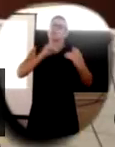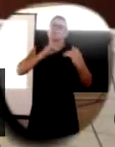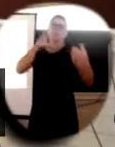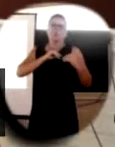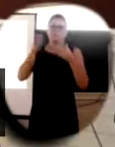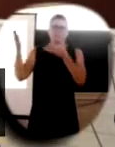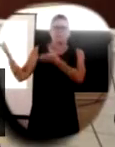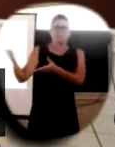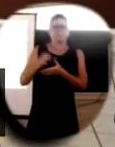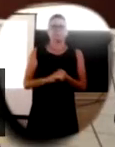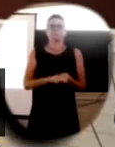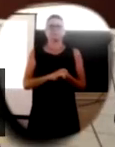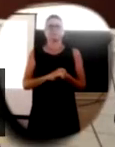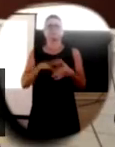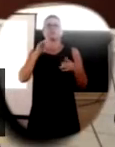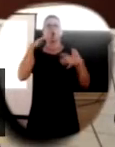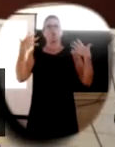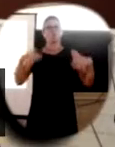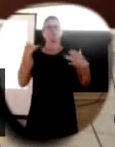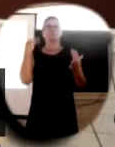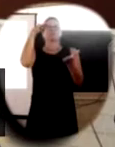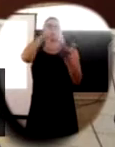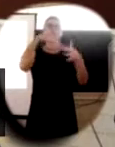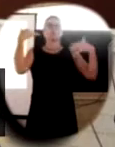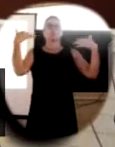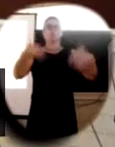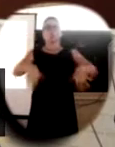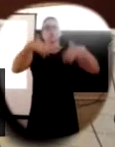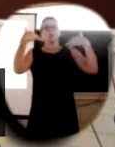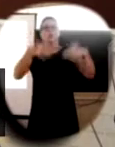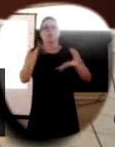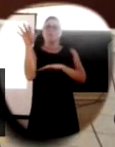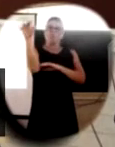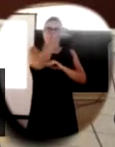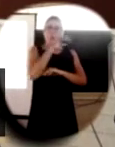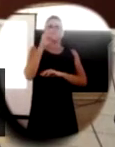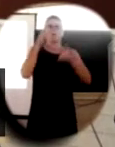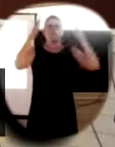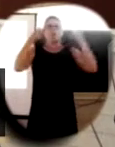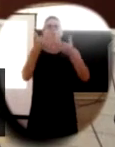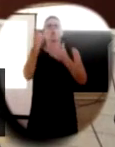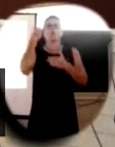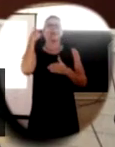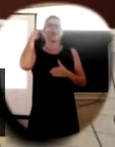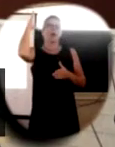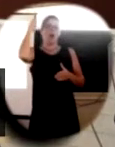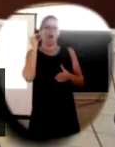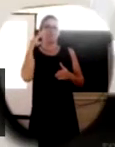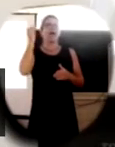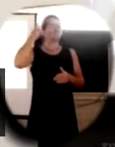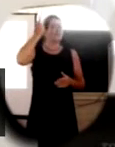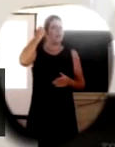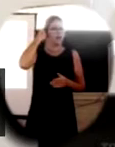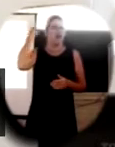In short, this was an amazing place which caters for children with severe hearing loss who have hearing aids and cochlear implants.